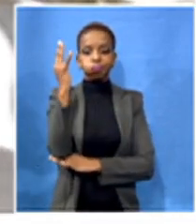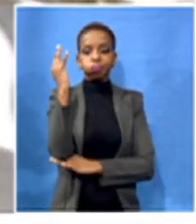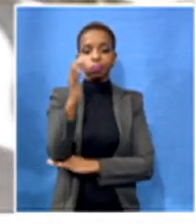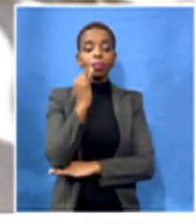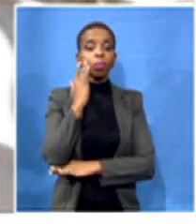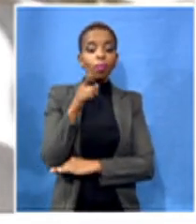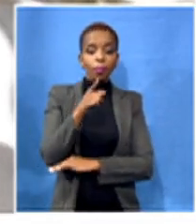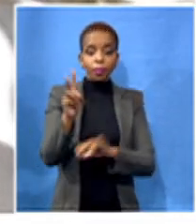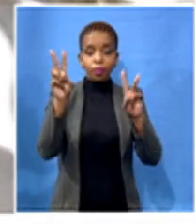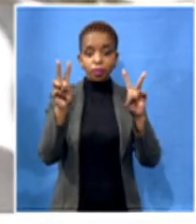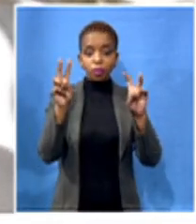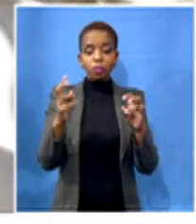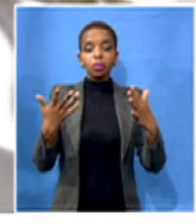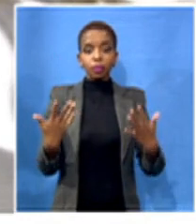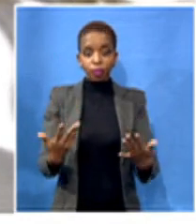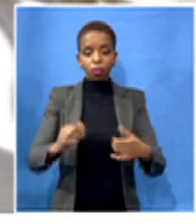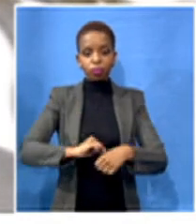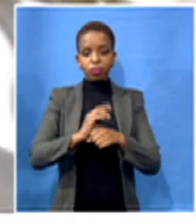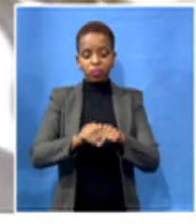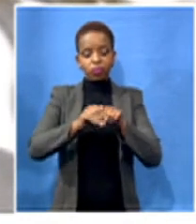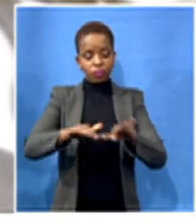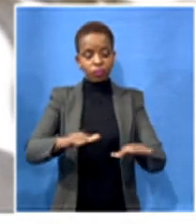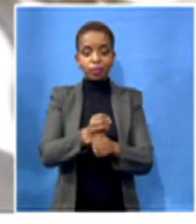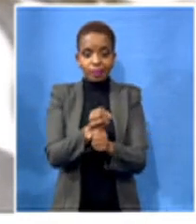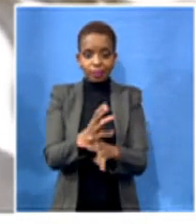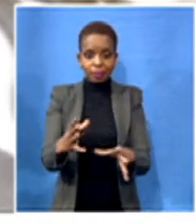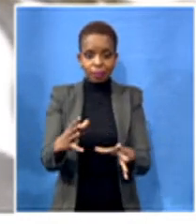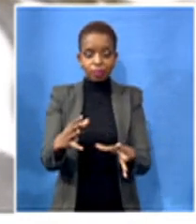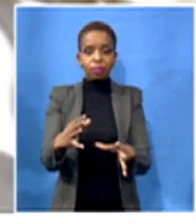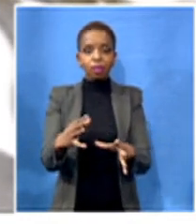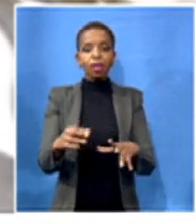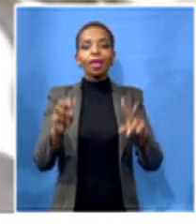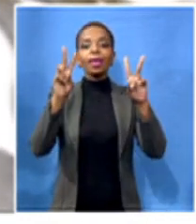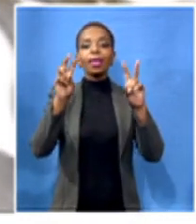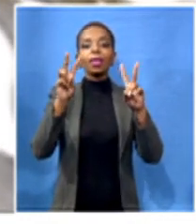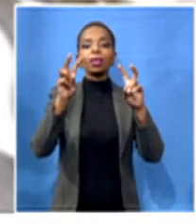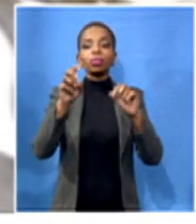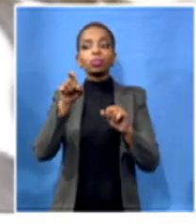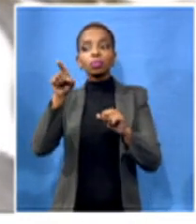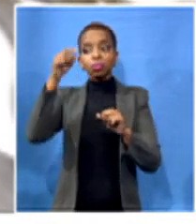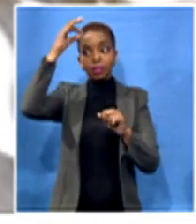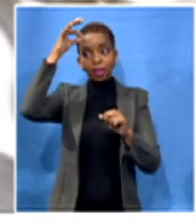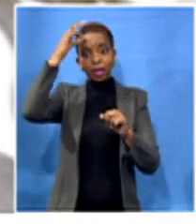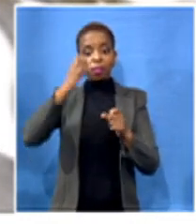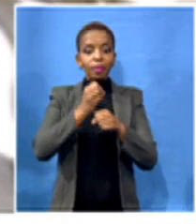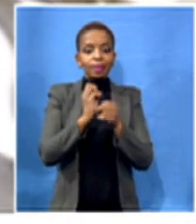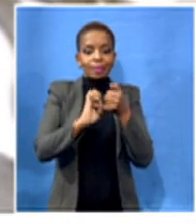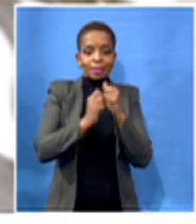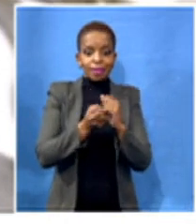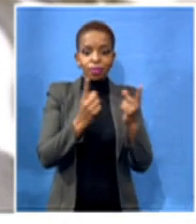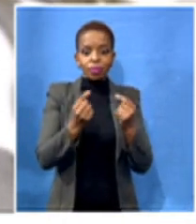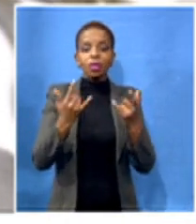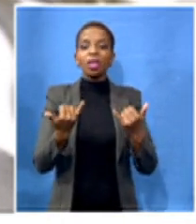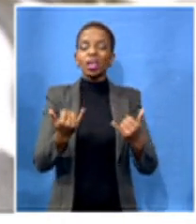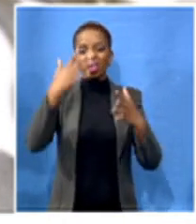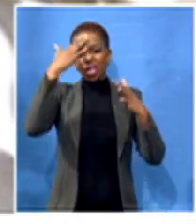COVID-19 started. The issue that this government has been trying to launch, and I think they've now decided to go full steam with